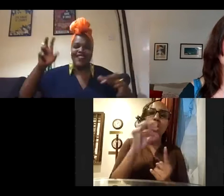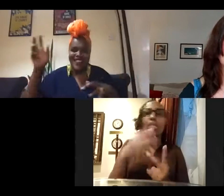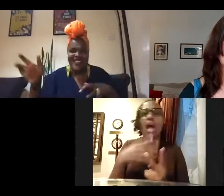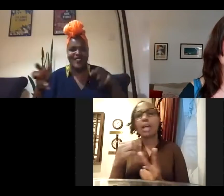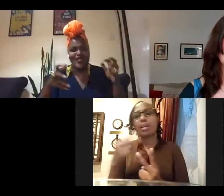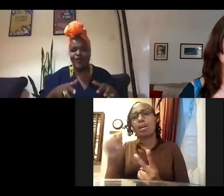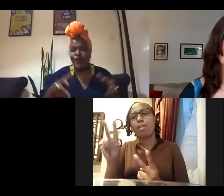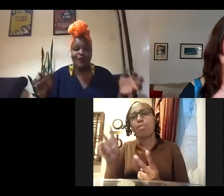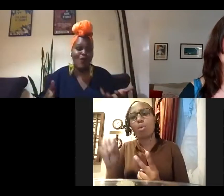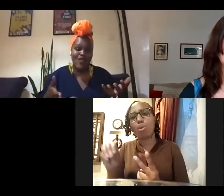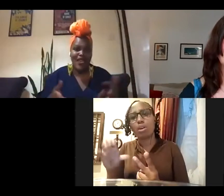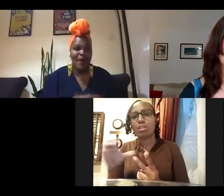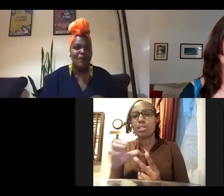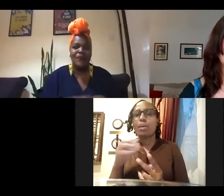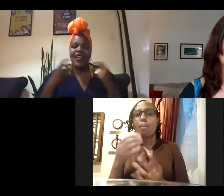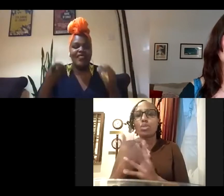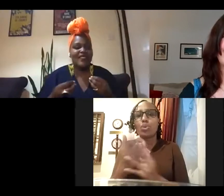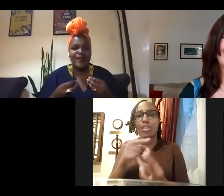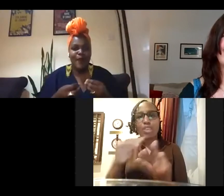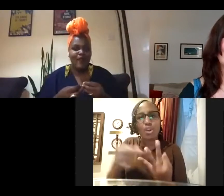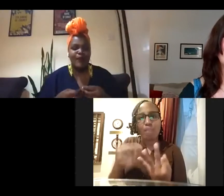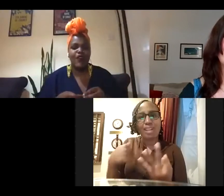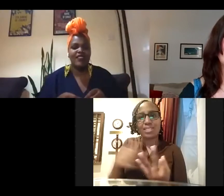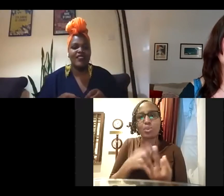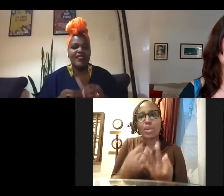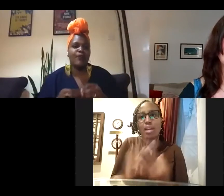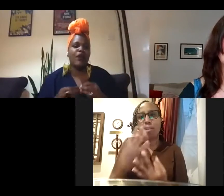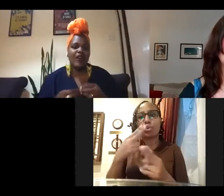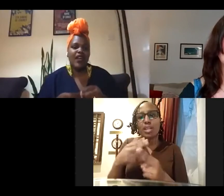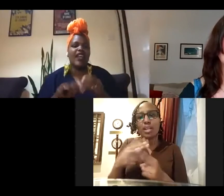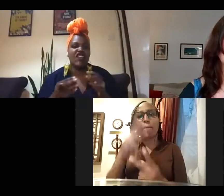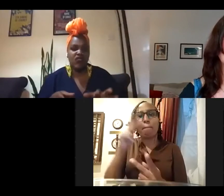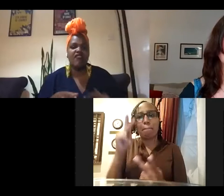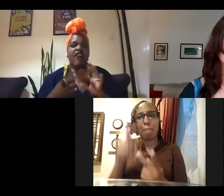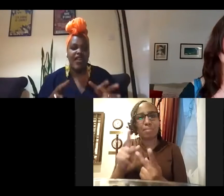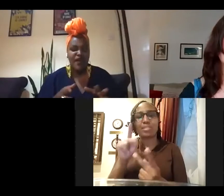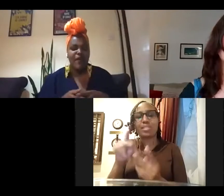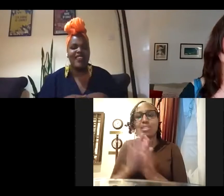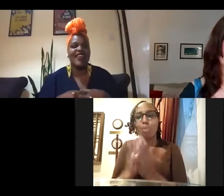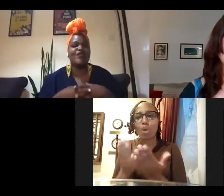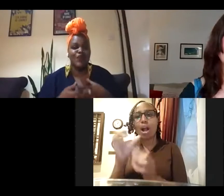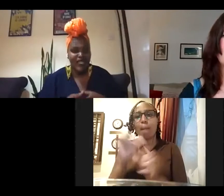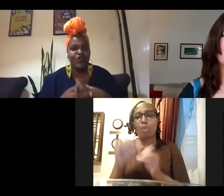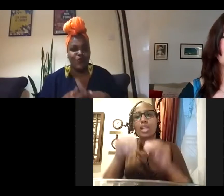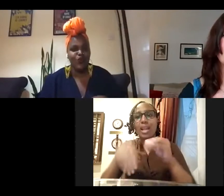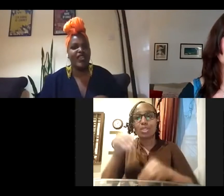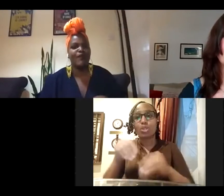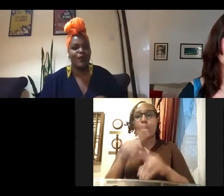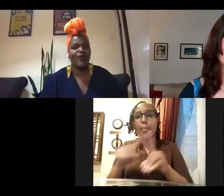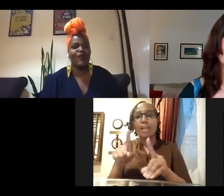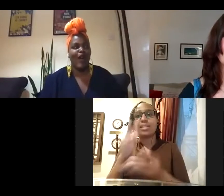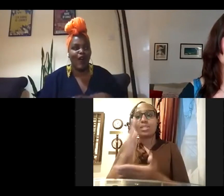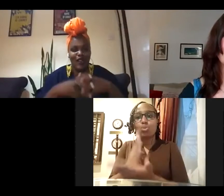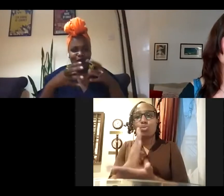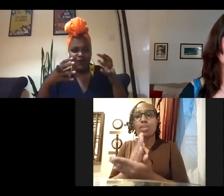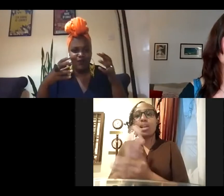Imran and Christine and myself, we came up with a name. And I think it sits perfectly, because this is a book about an election, fine, but I think it's really truthfully a book